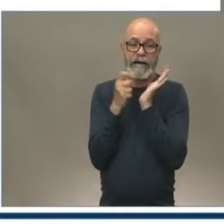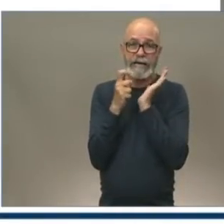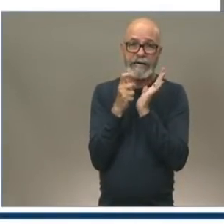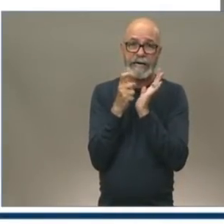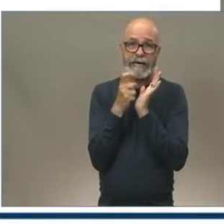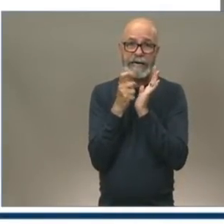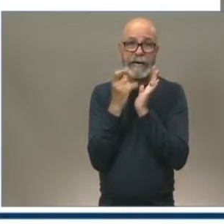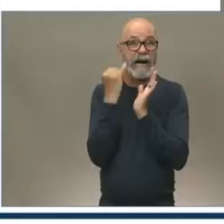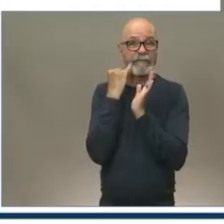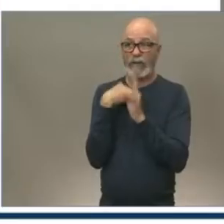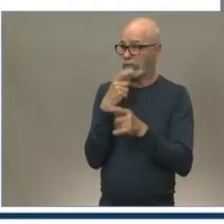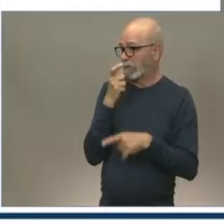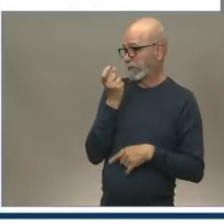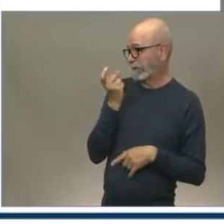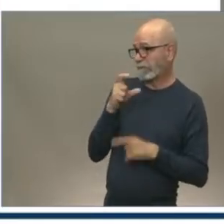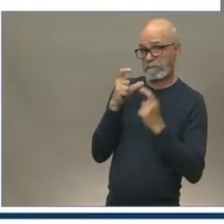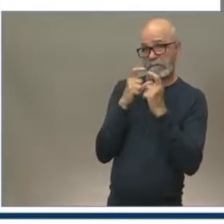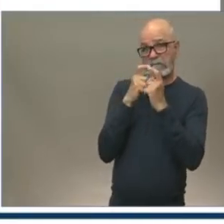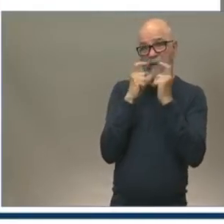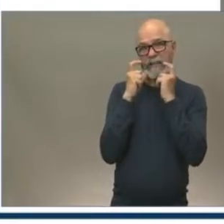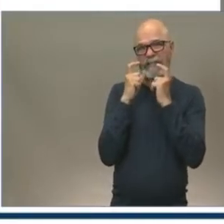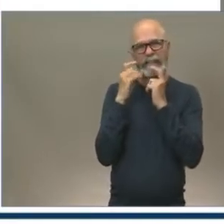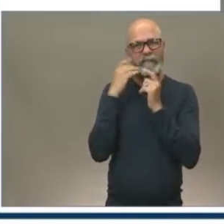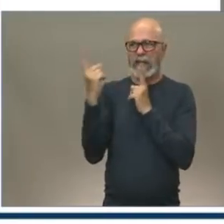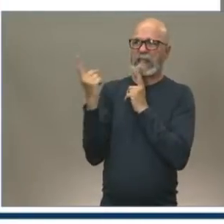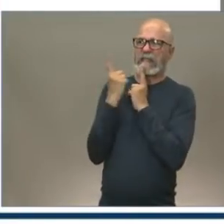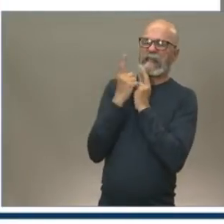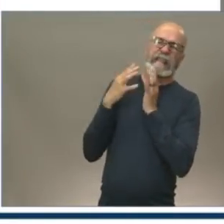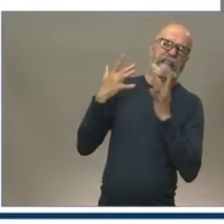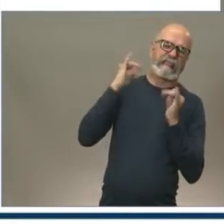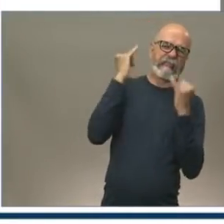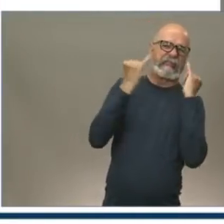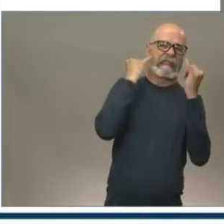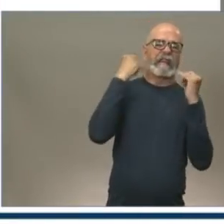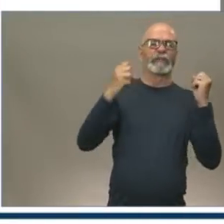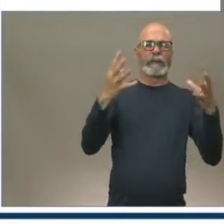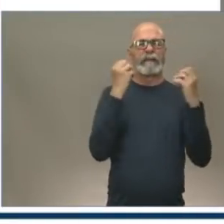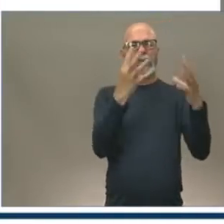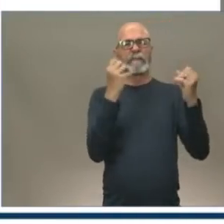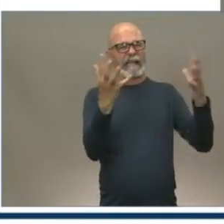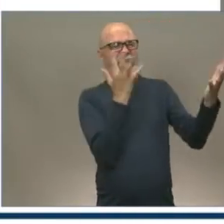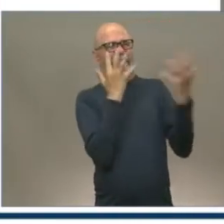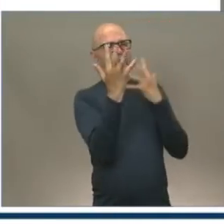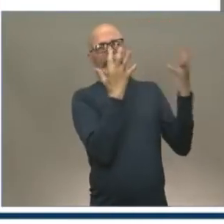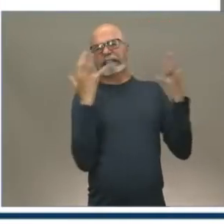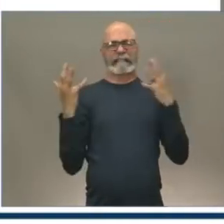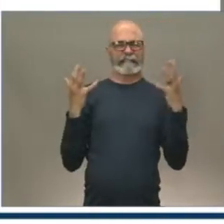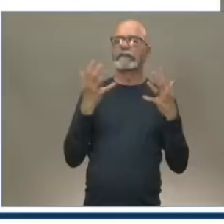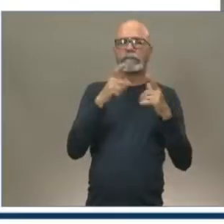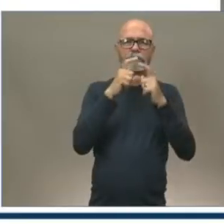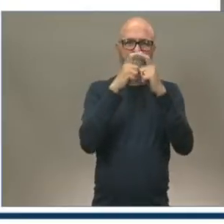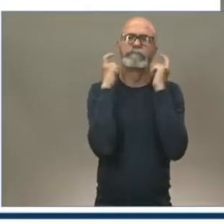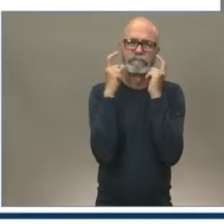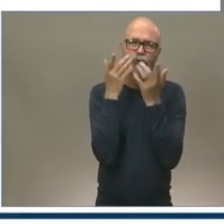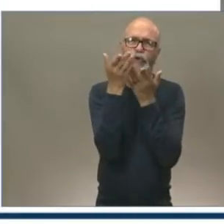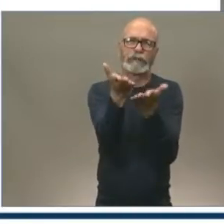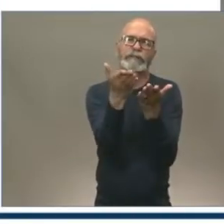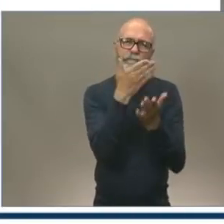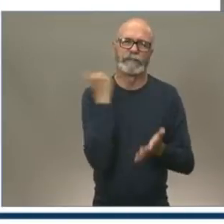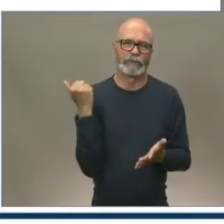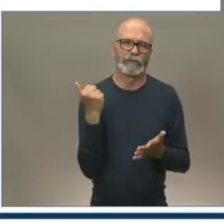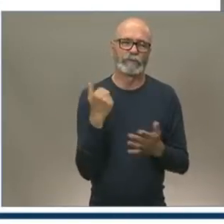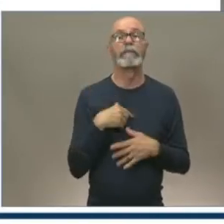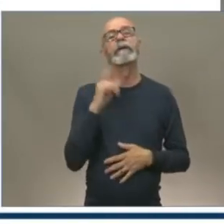required, but where you are in close contact with people outside your family or close social group. Get tested